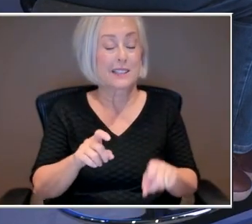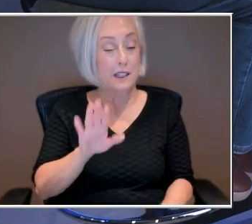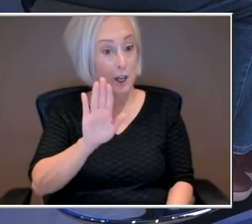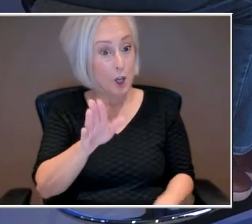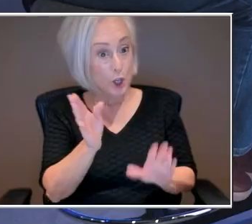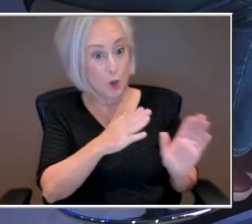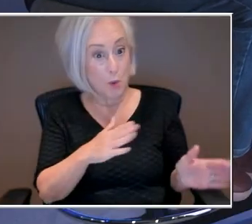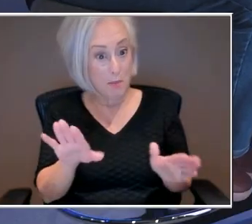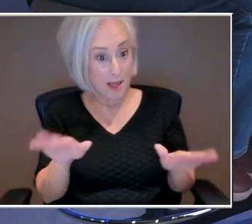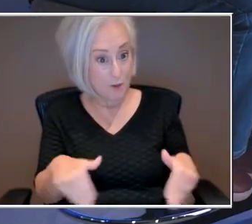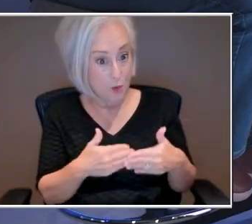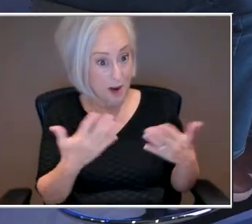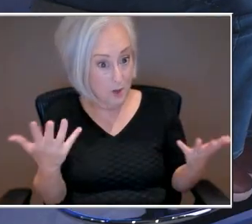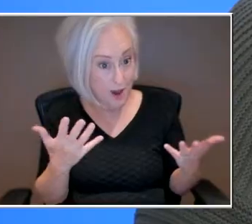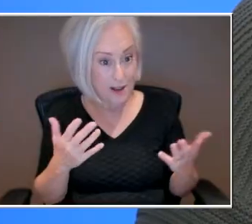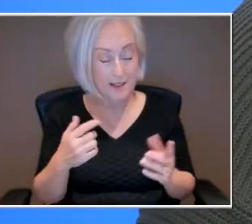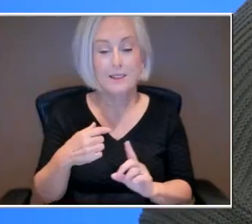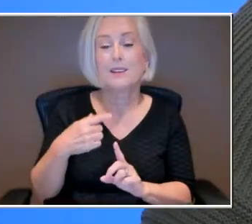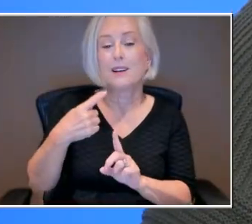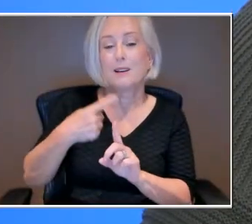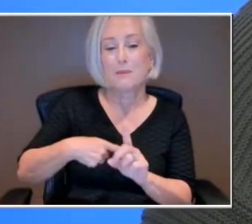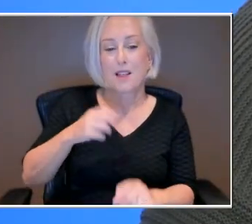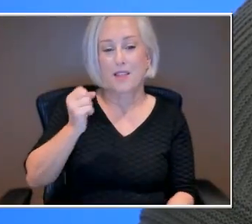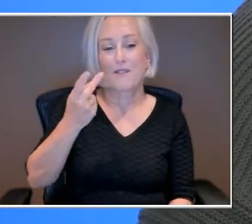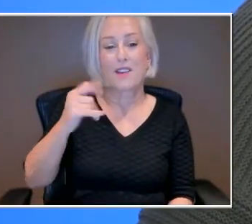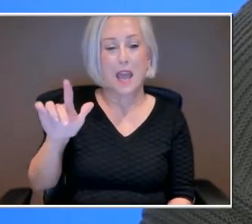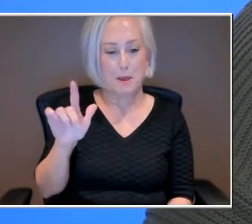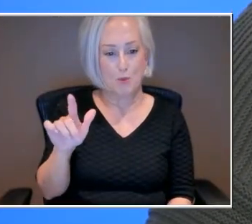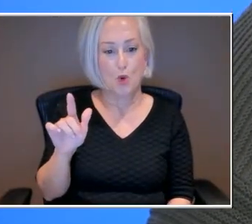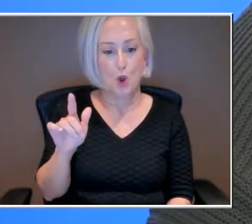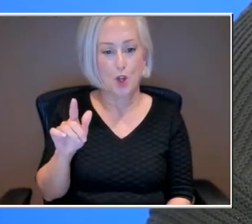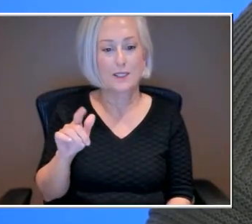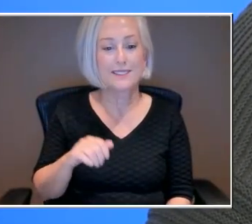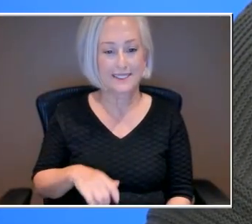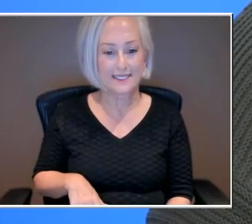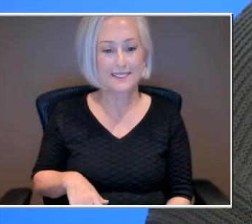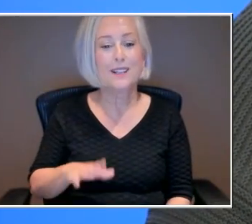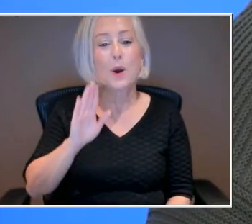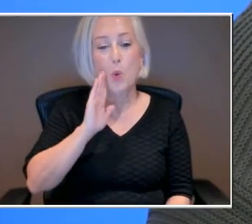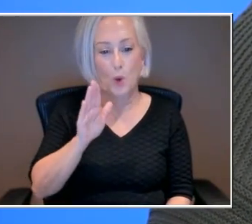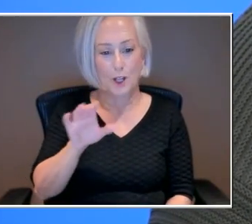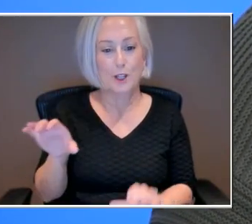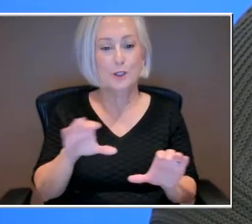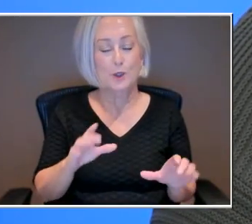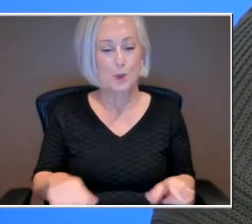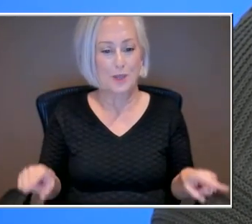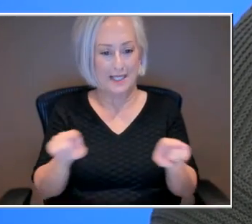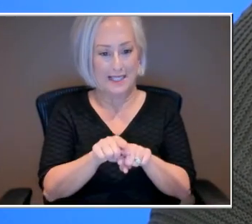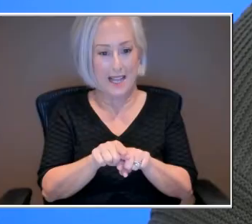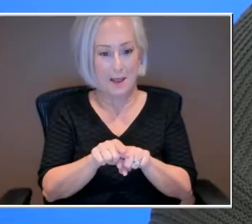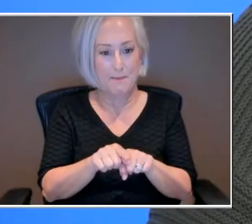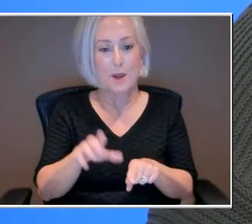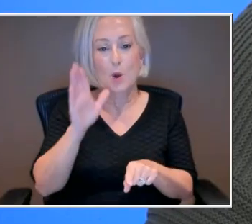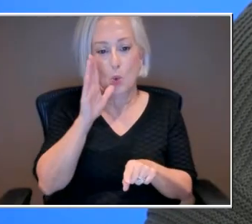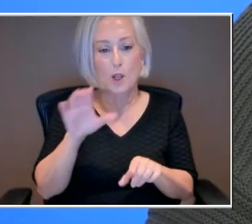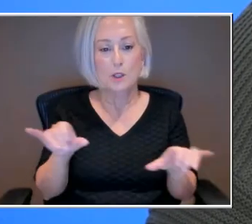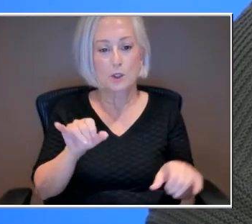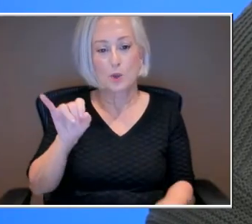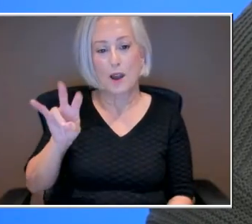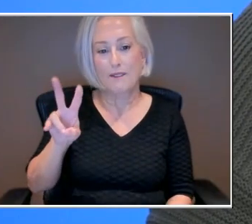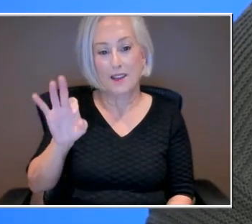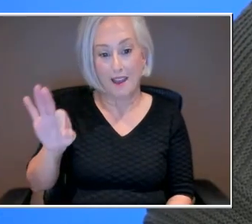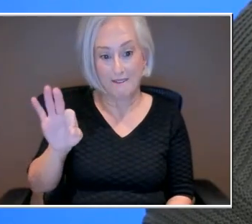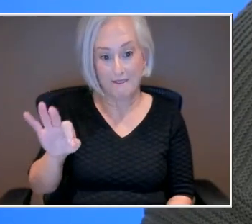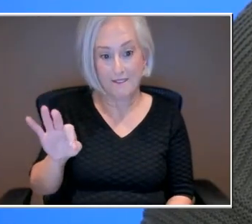April. April is our date. We will also do the same. We will do IVF. I just did an